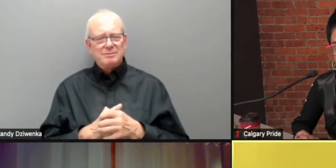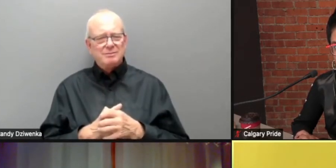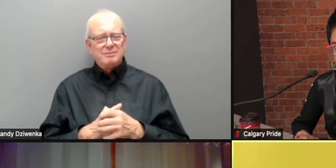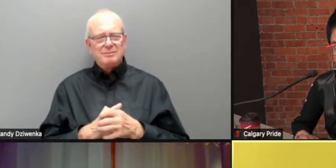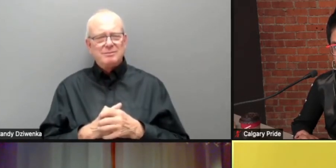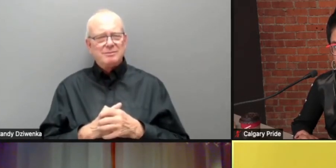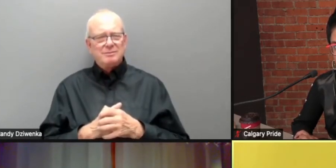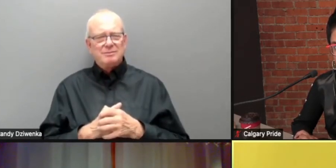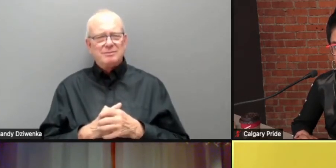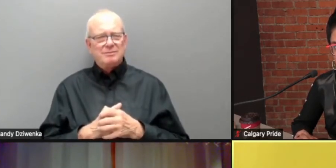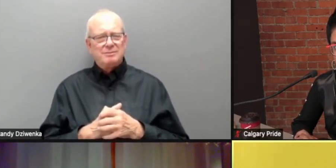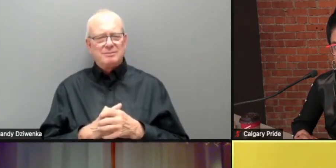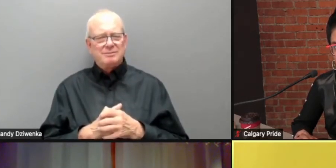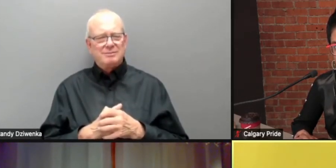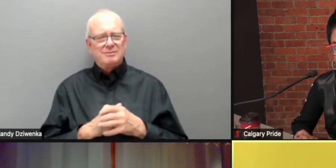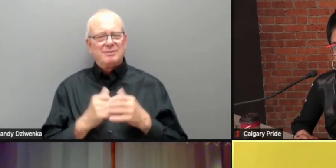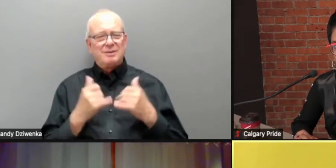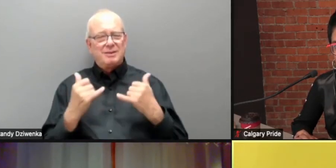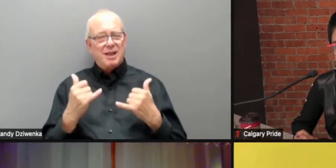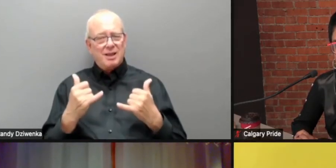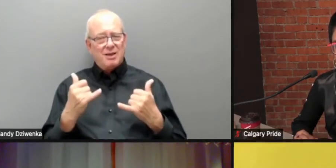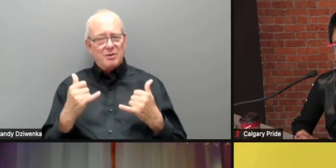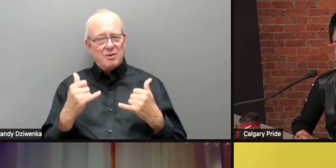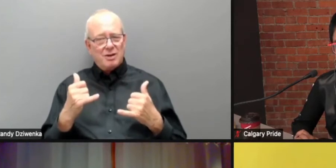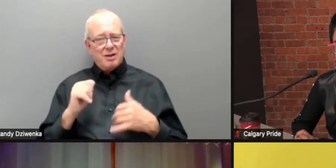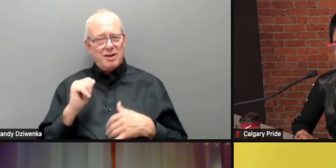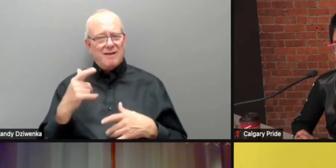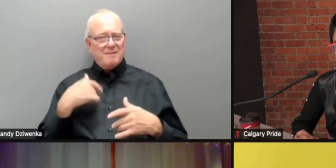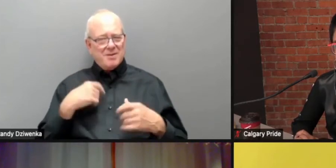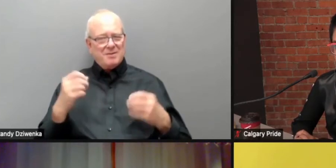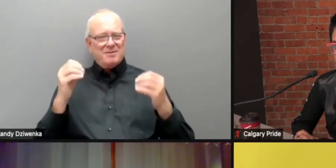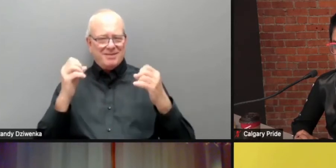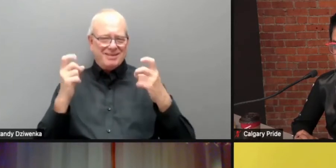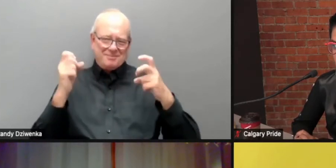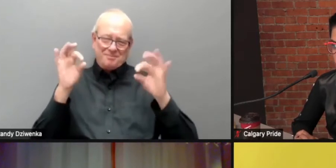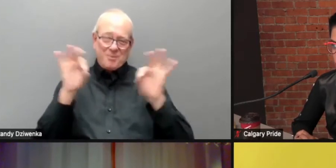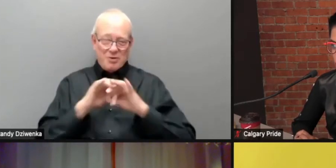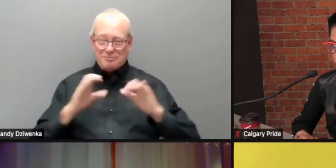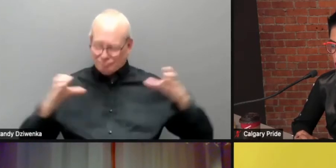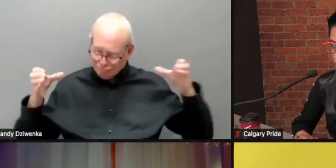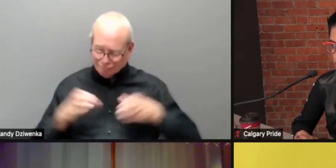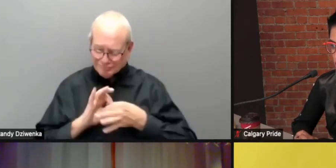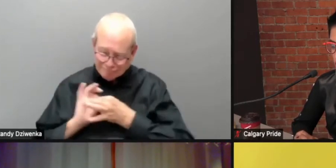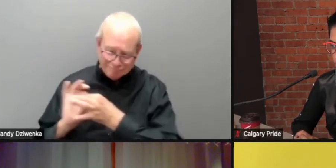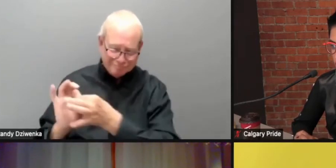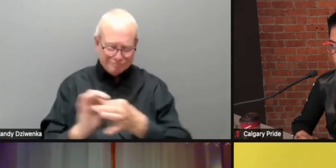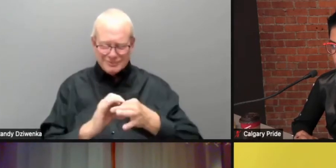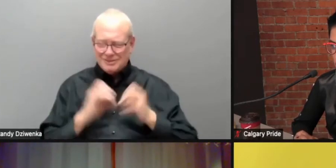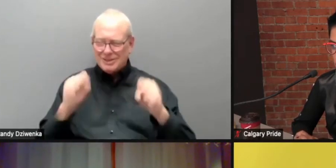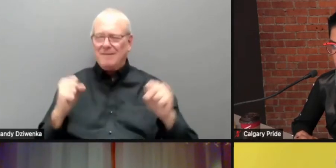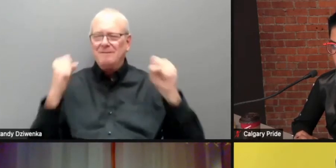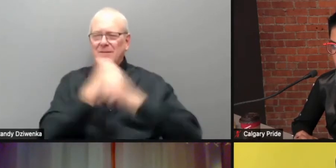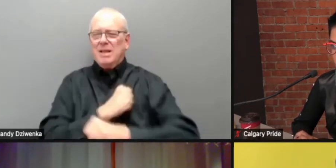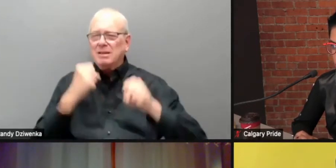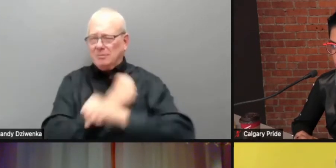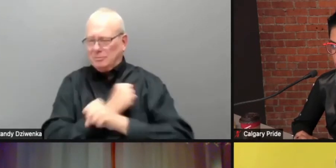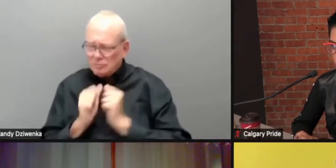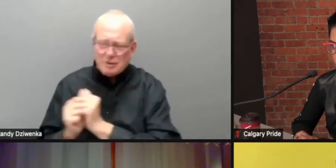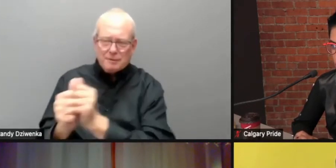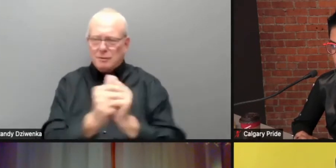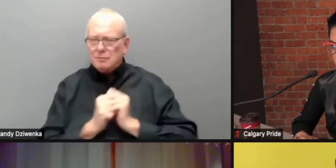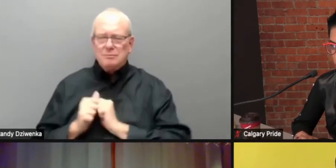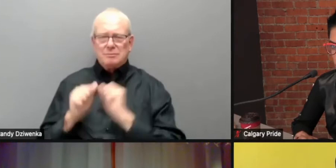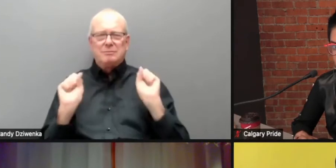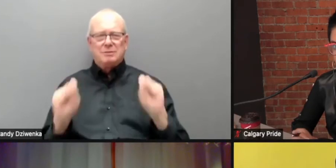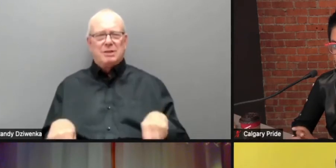fighting it out globally as a family. Mm-hmm. And Lavina and Suresh, do you have any other comments to add in terms